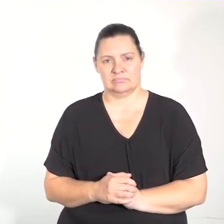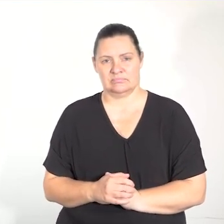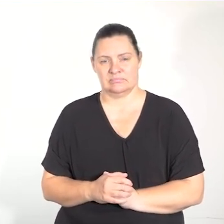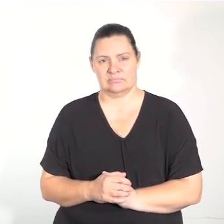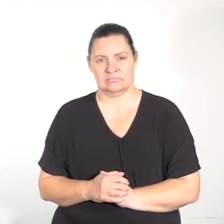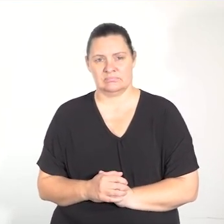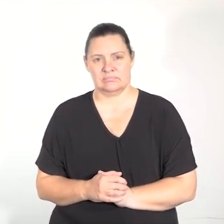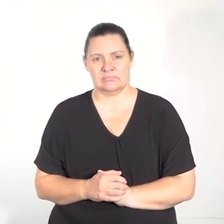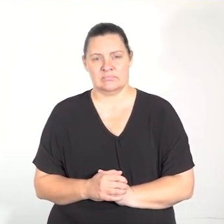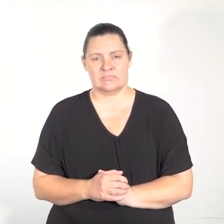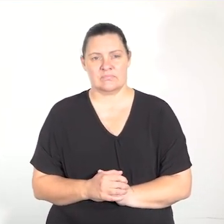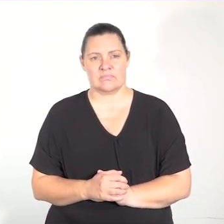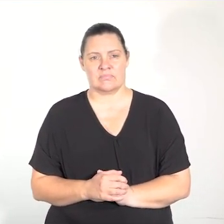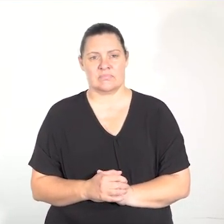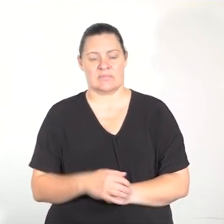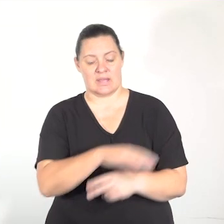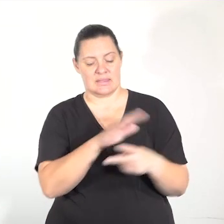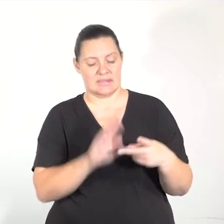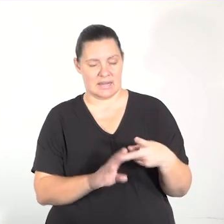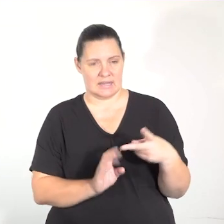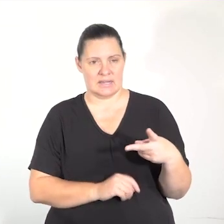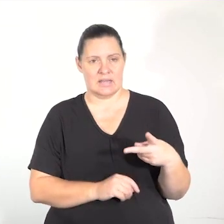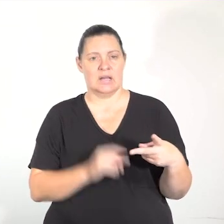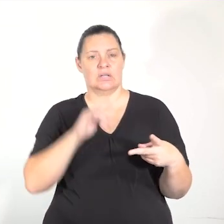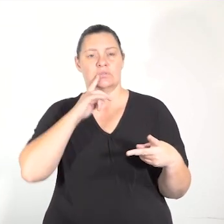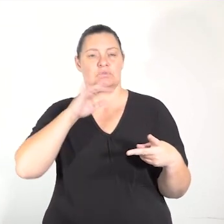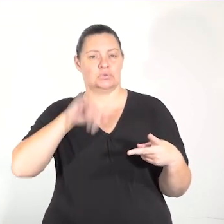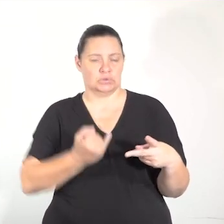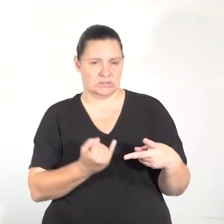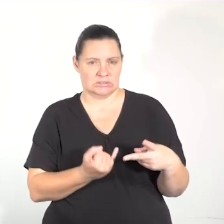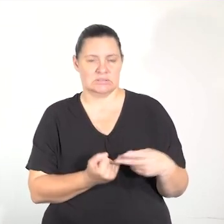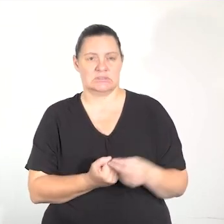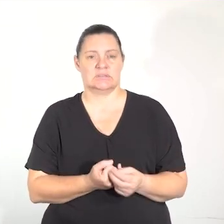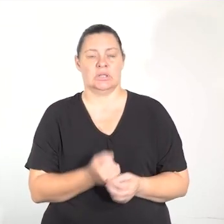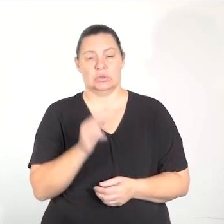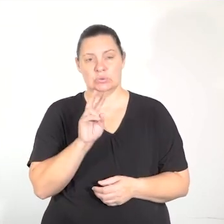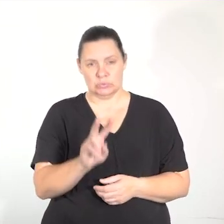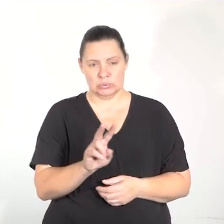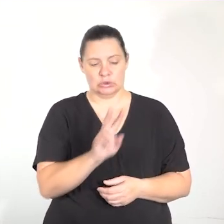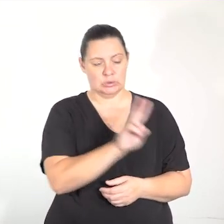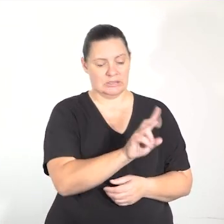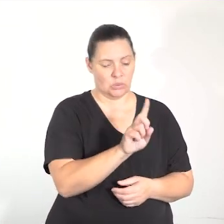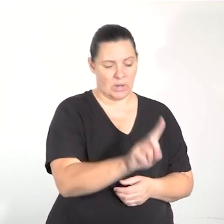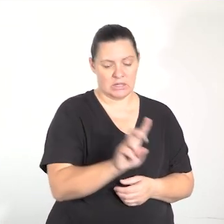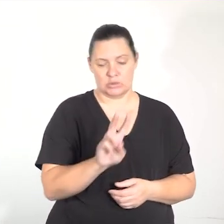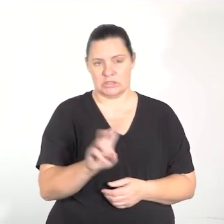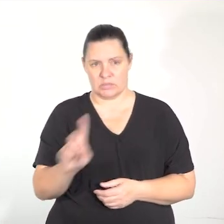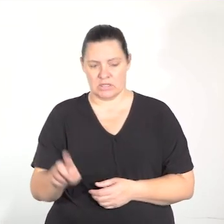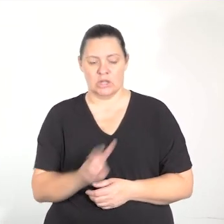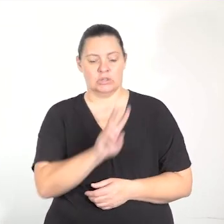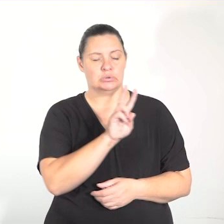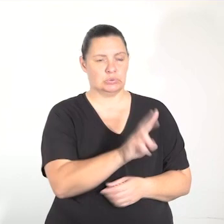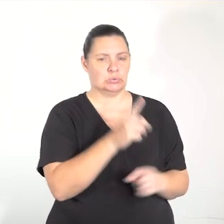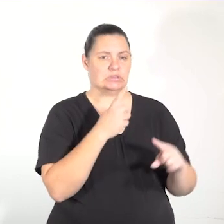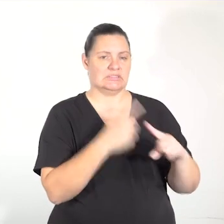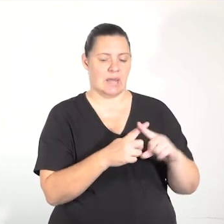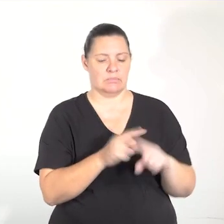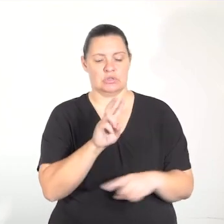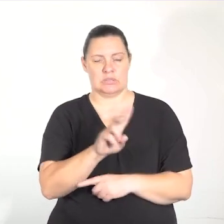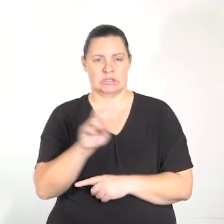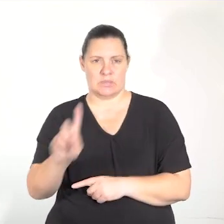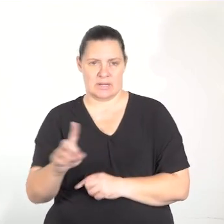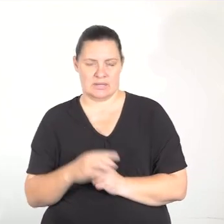ones. So we are going to look at the factors of 8, we are going to look at the prime factors of 8, and we are going to look at the prime factors of 30. And we are